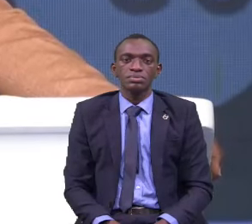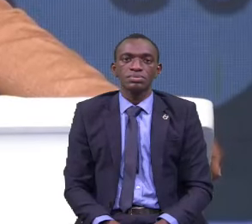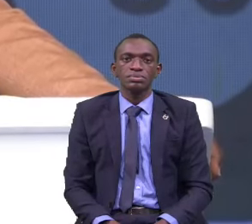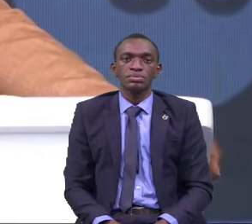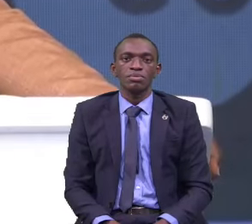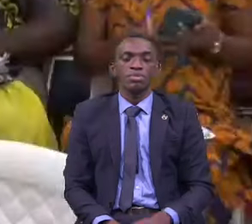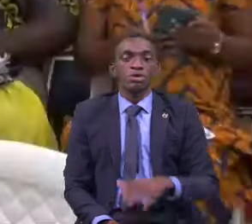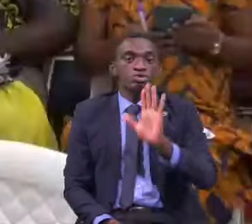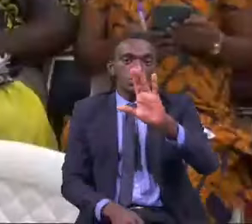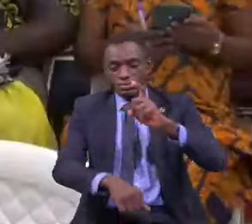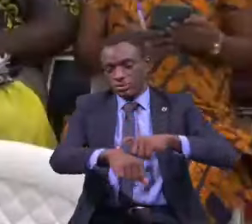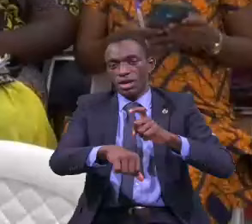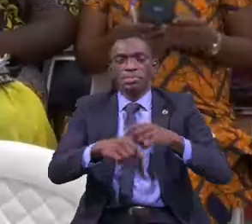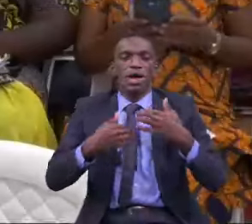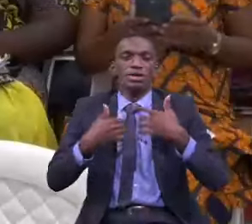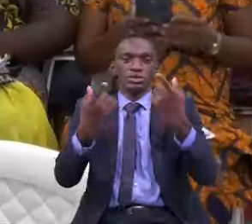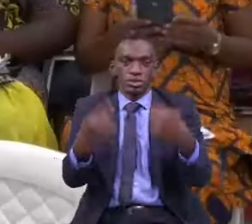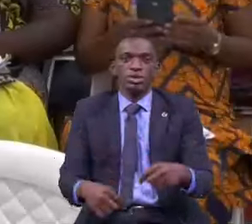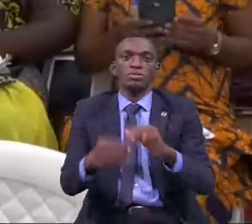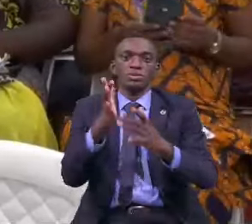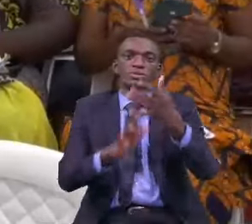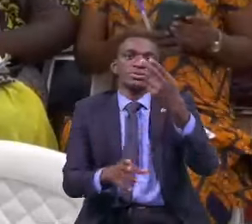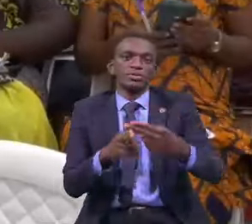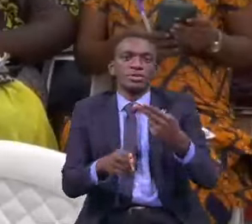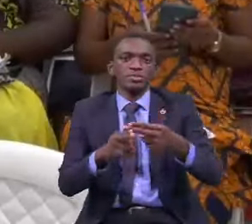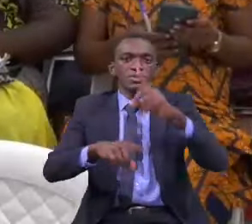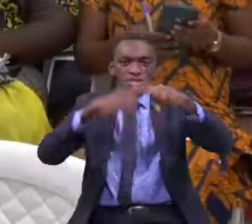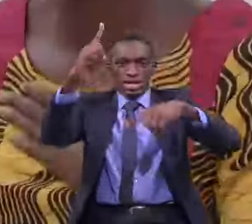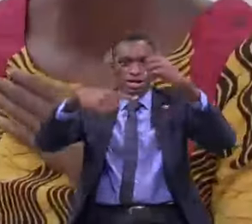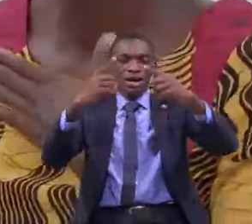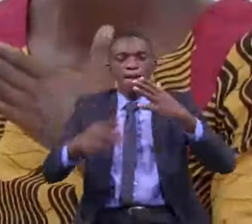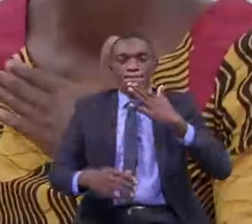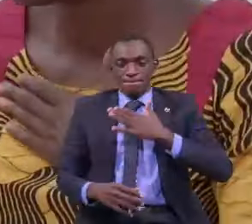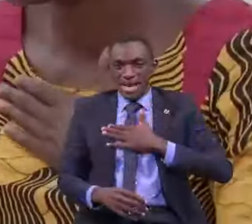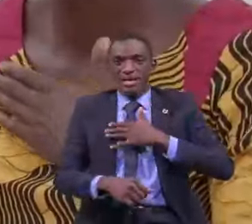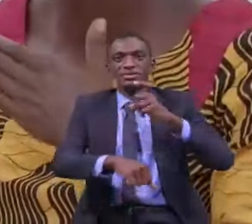Your time has come. My time has come.